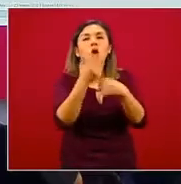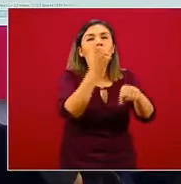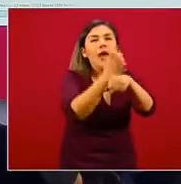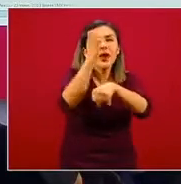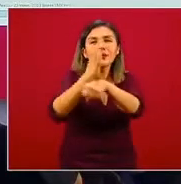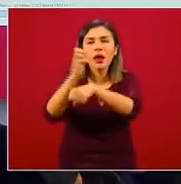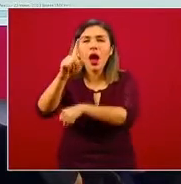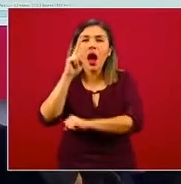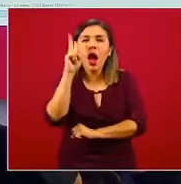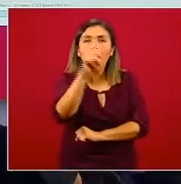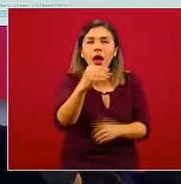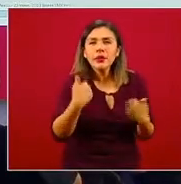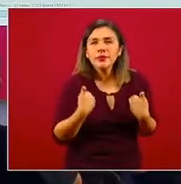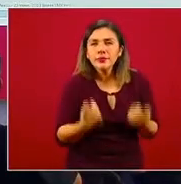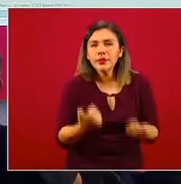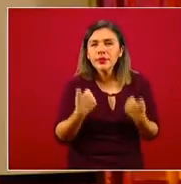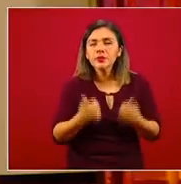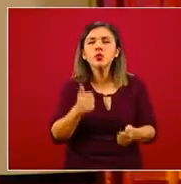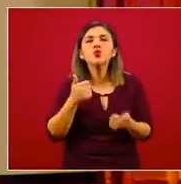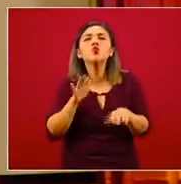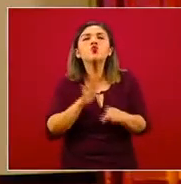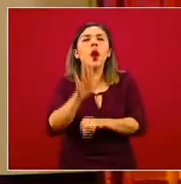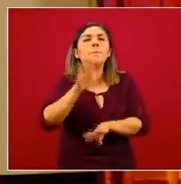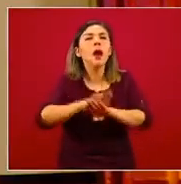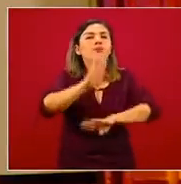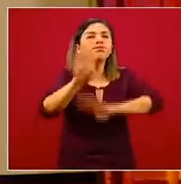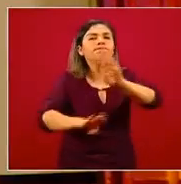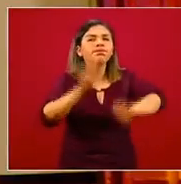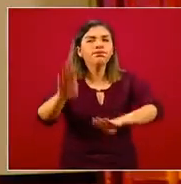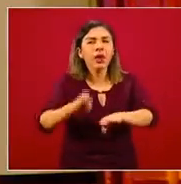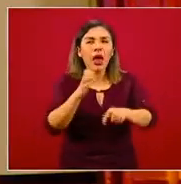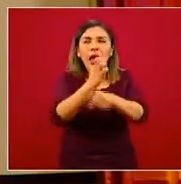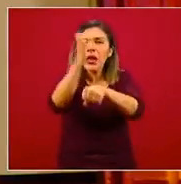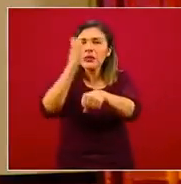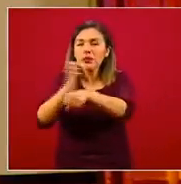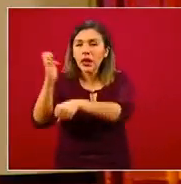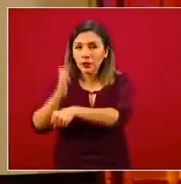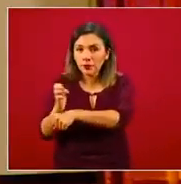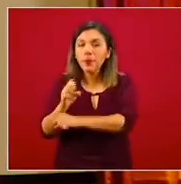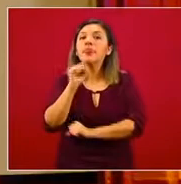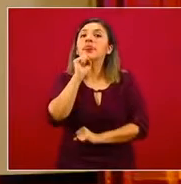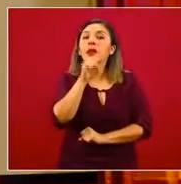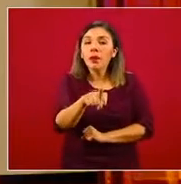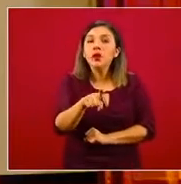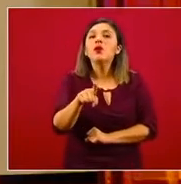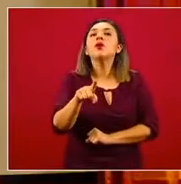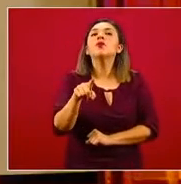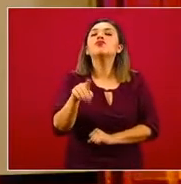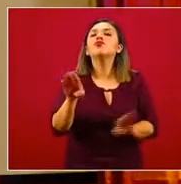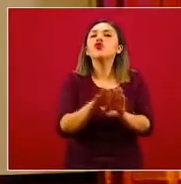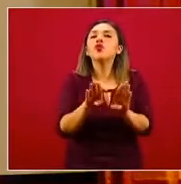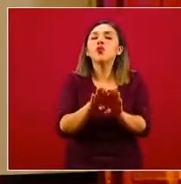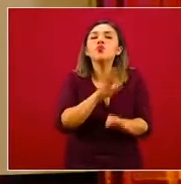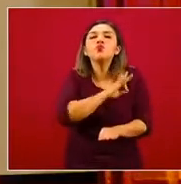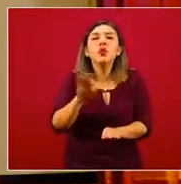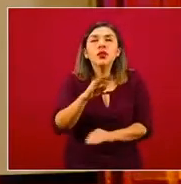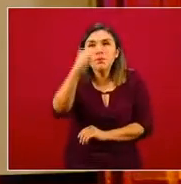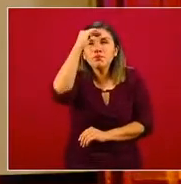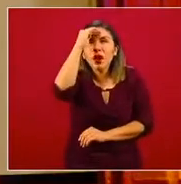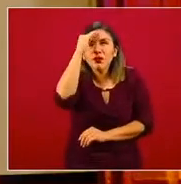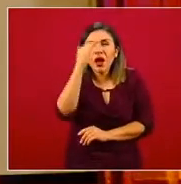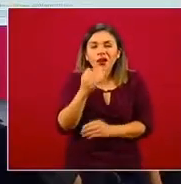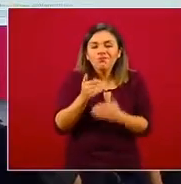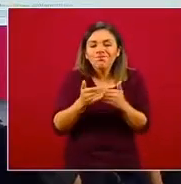is, again, the distribution by state. You can see the burden of fatalities per entity,